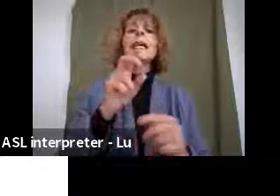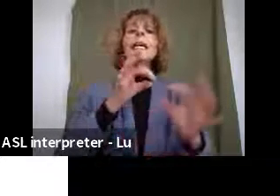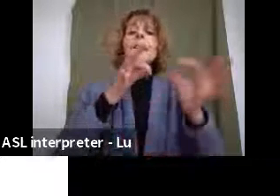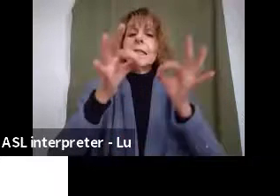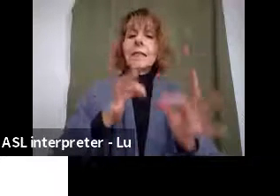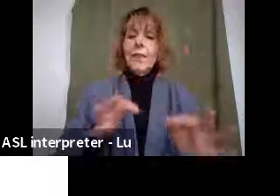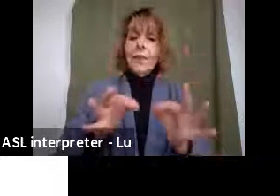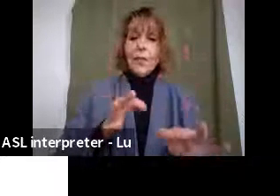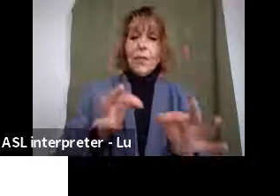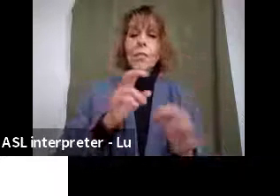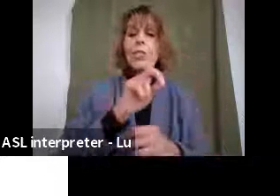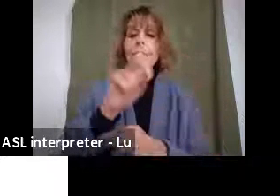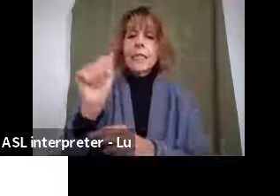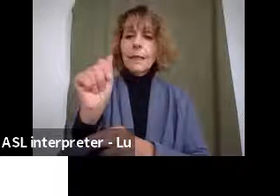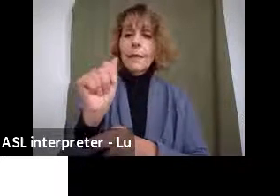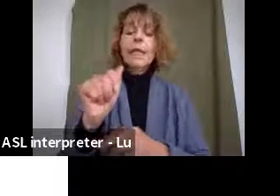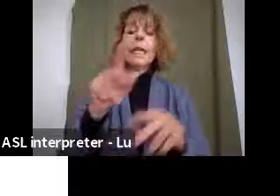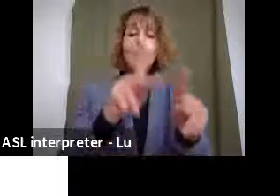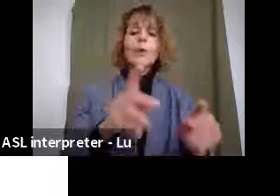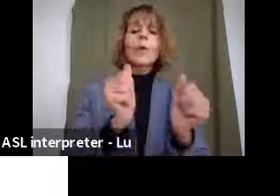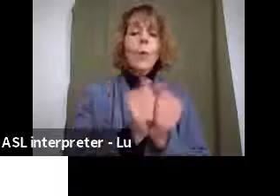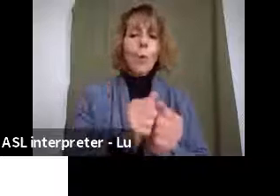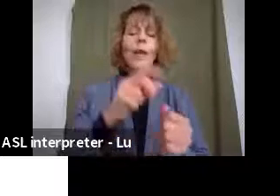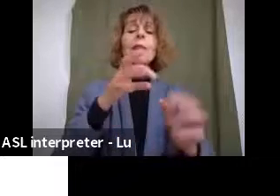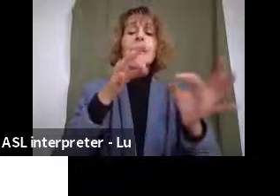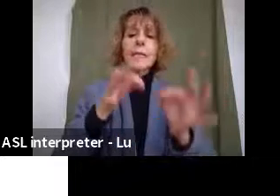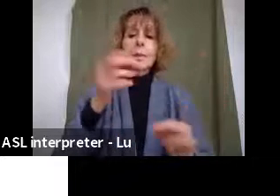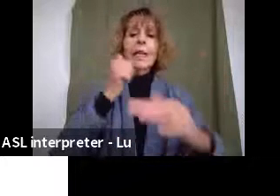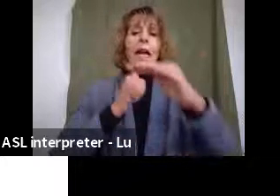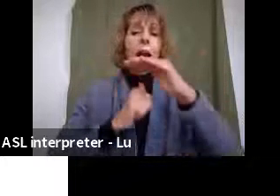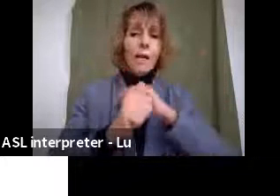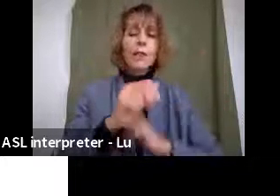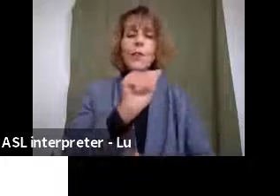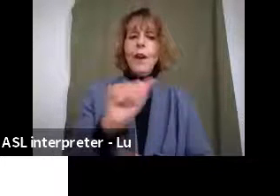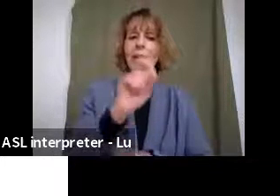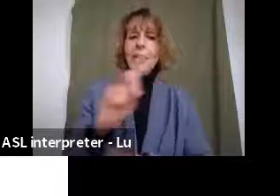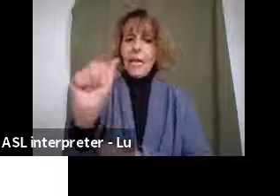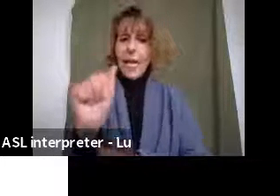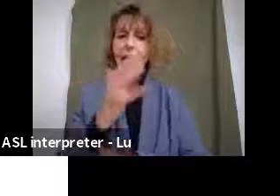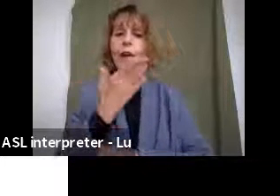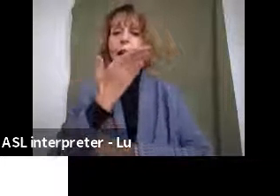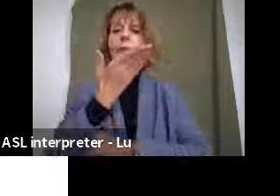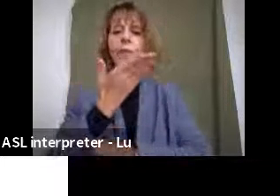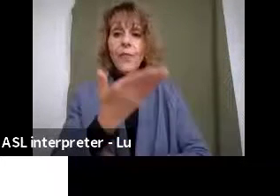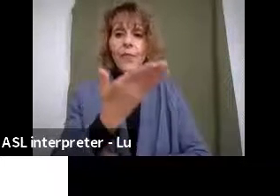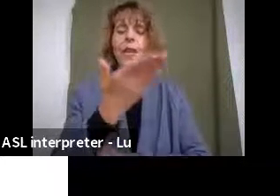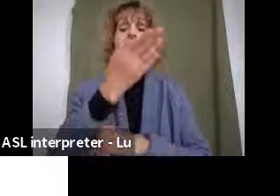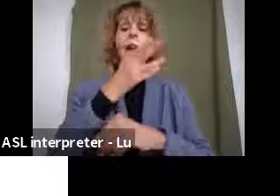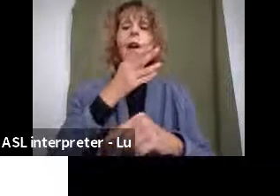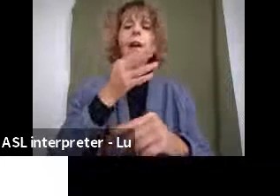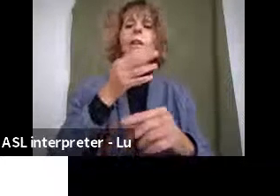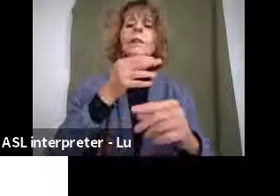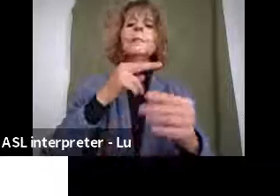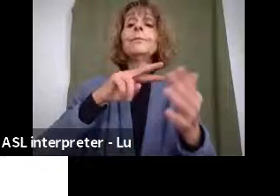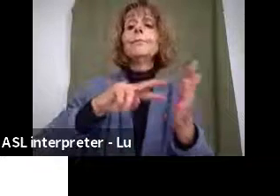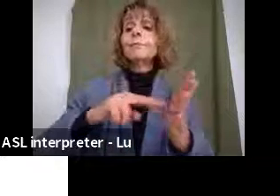the ADA, this is the definition that we're referring to. So, a person is a